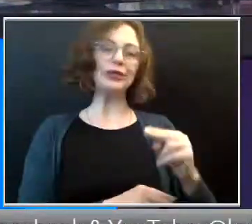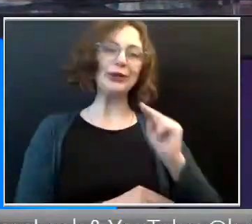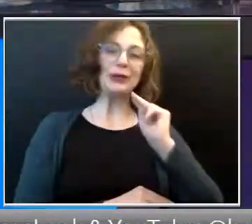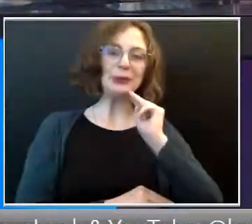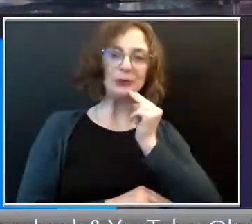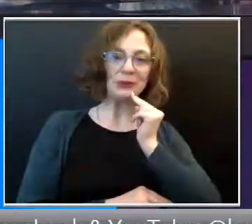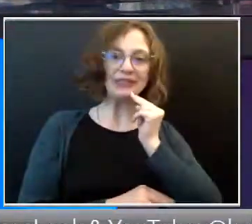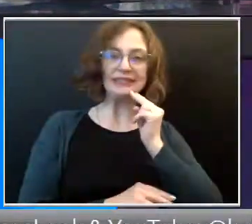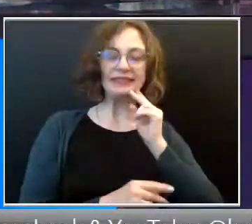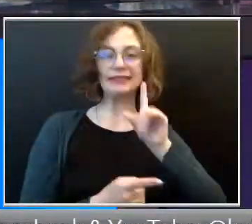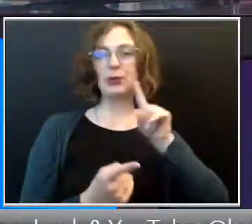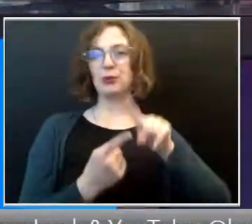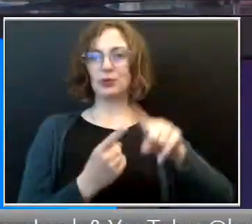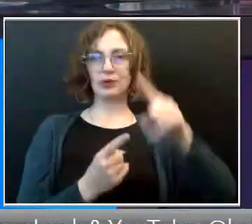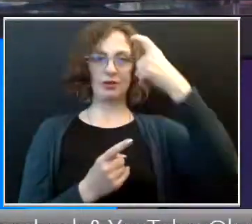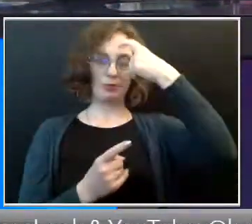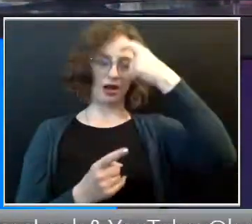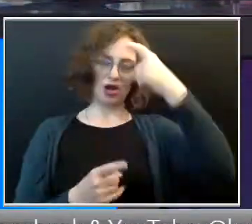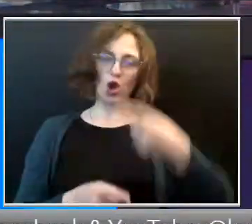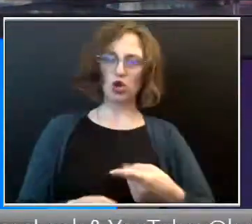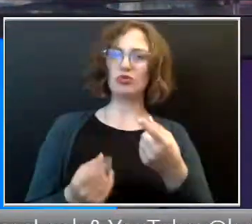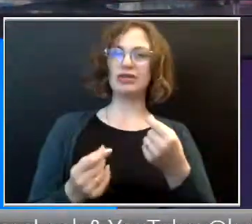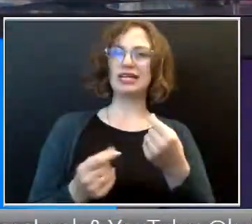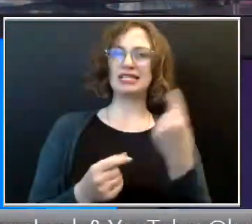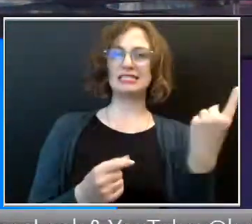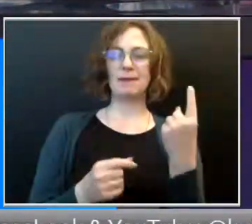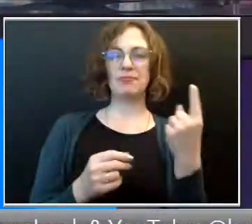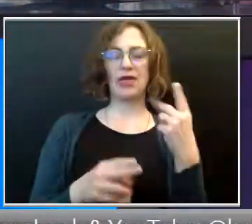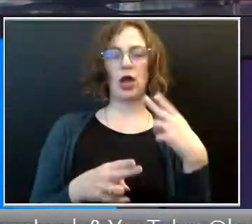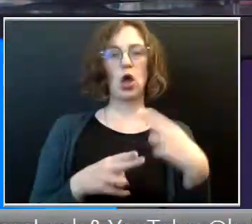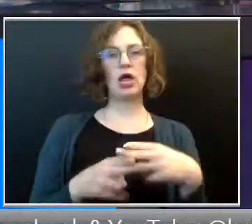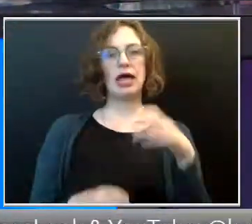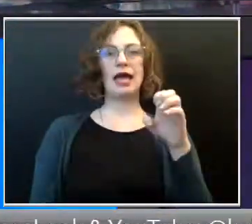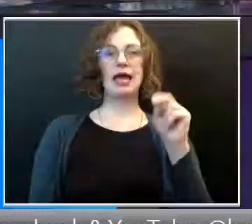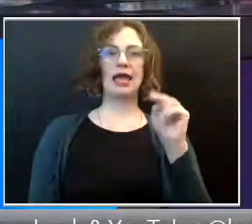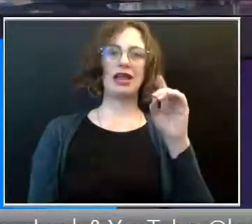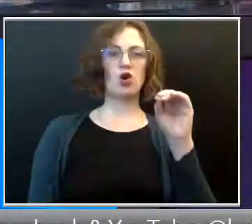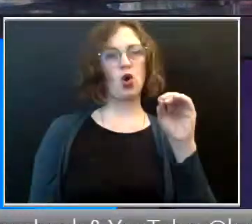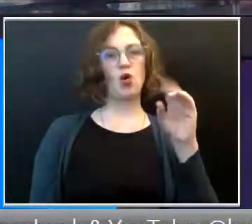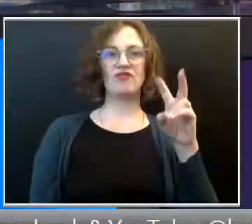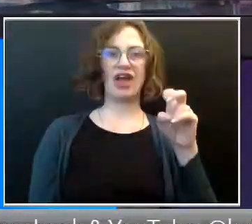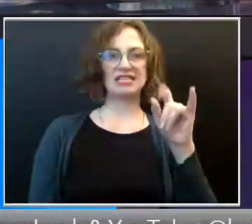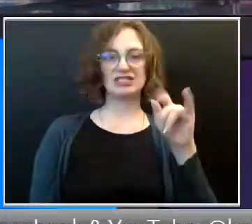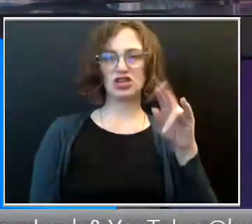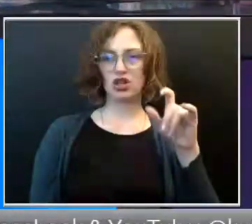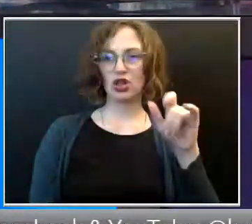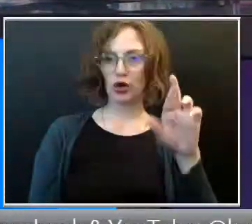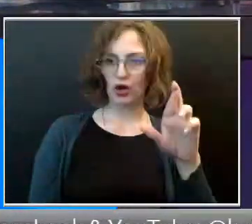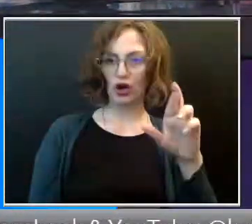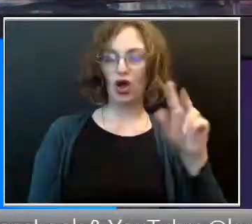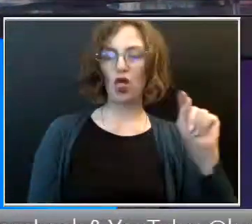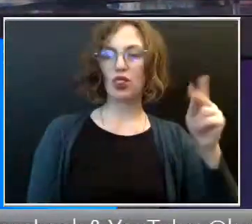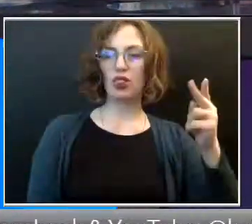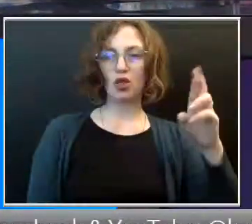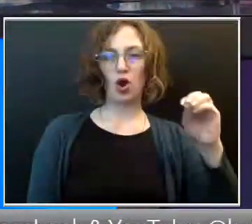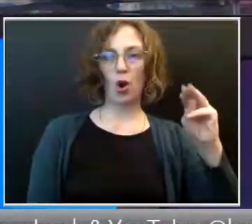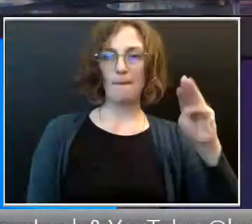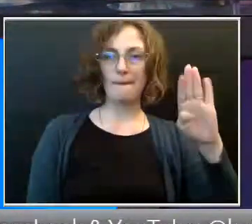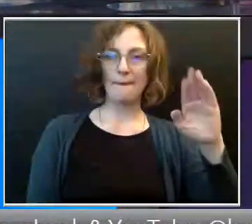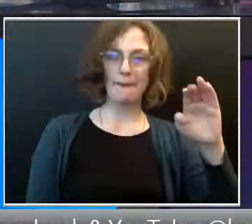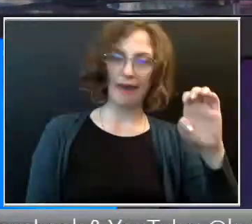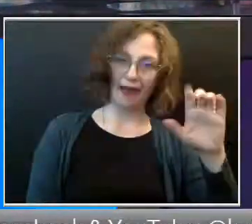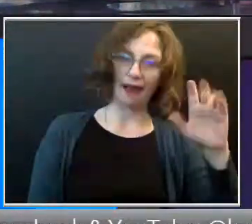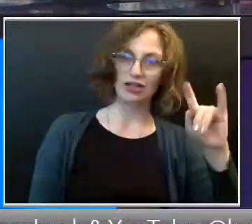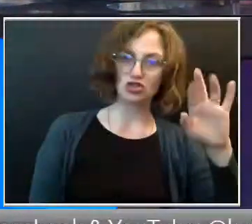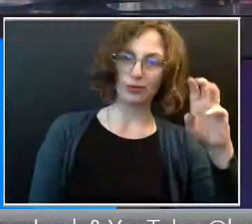an endovascular thrombectomy. Doug Correct. says it, which was more understandable to me, is that you vacuumed the clot out of his brain. Essentially, yeah.